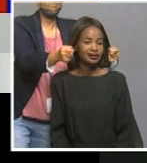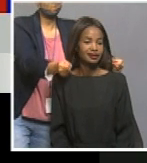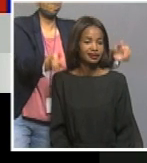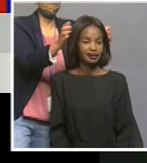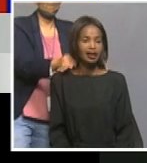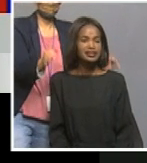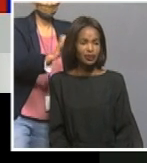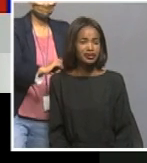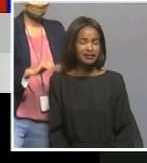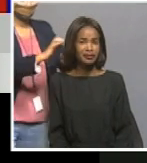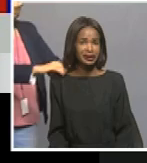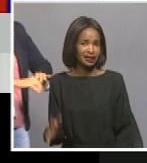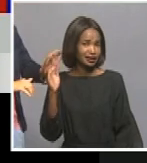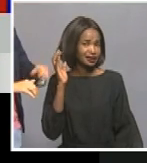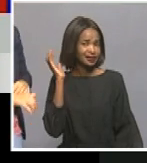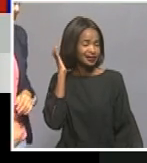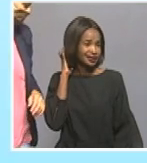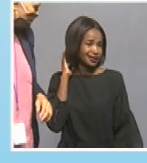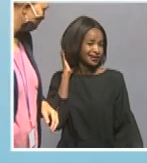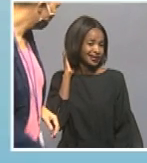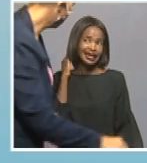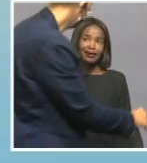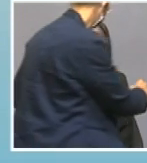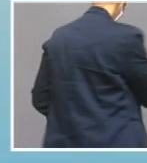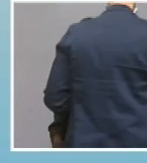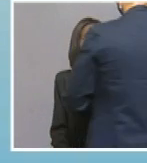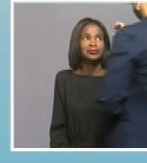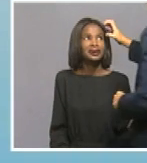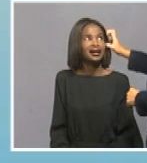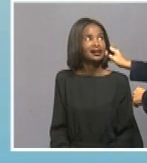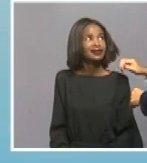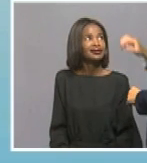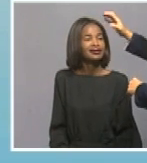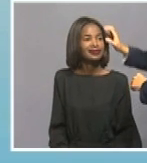We are, but very few of us actually.